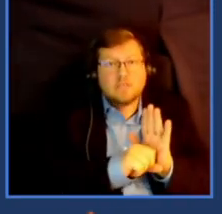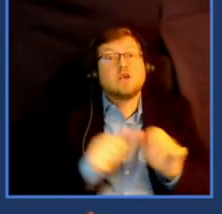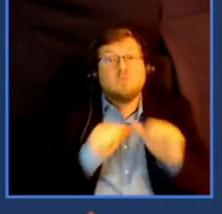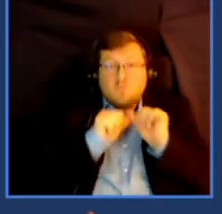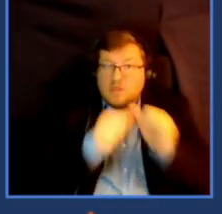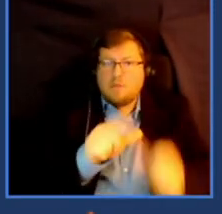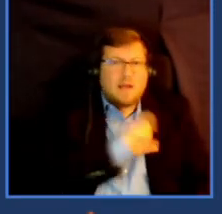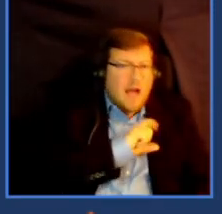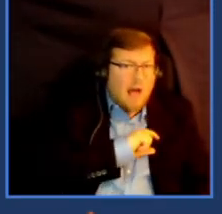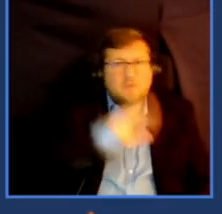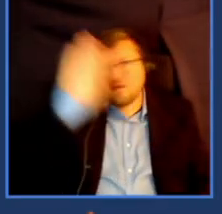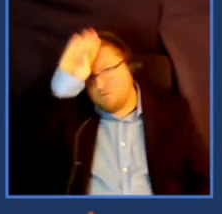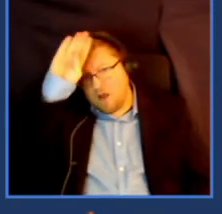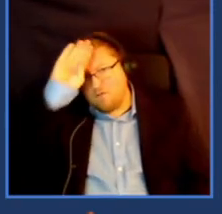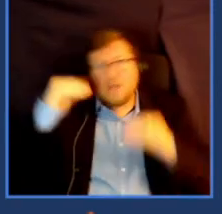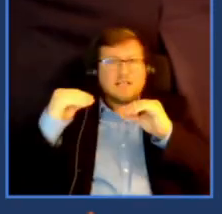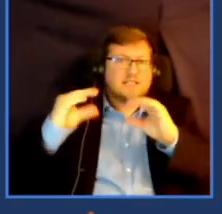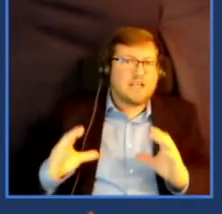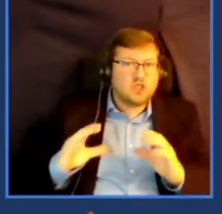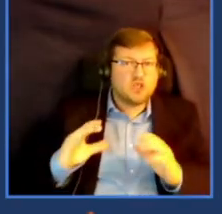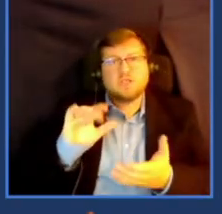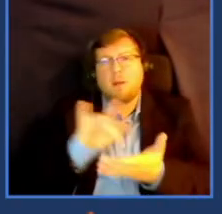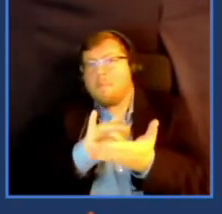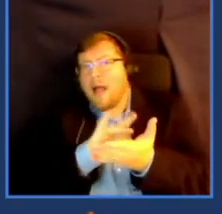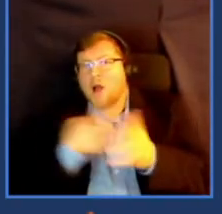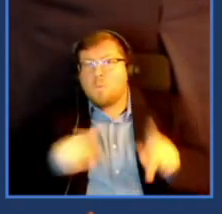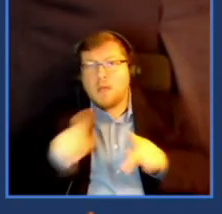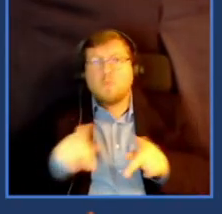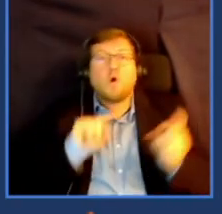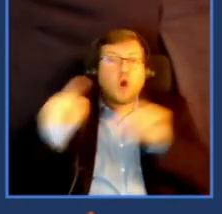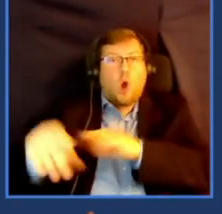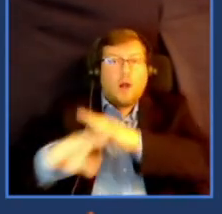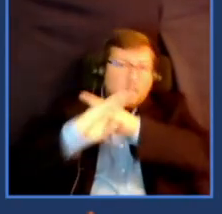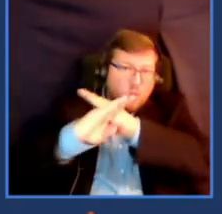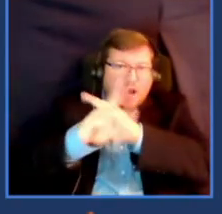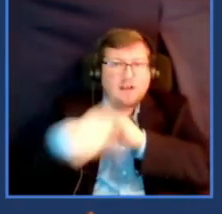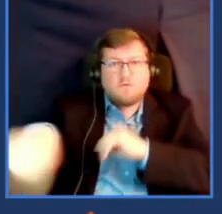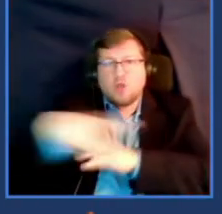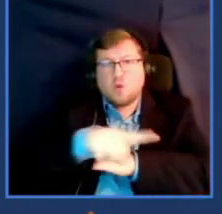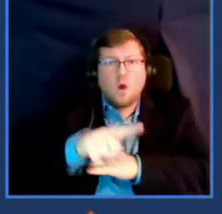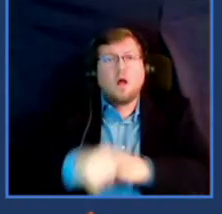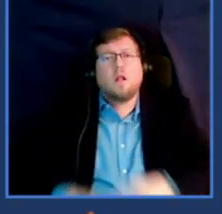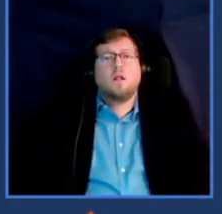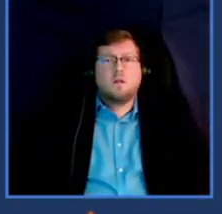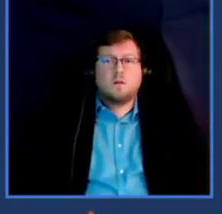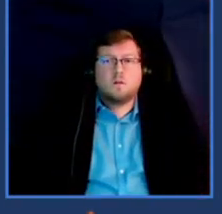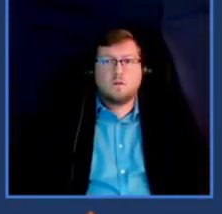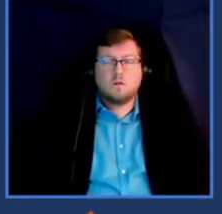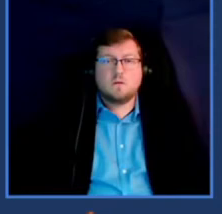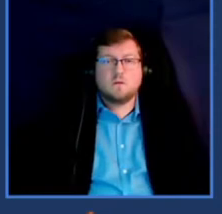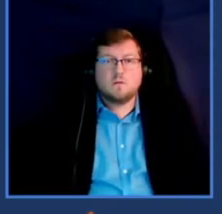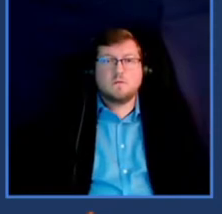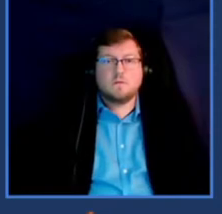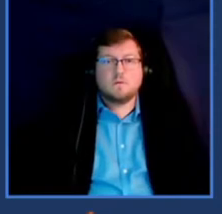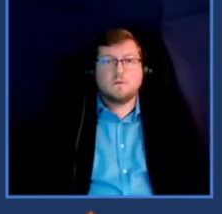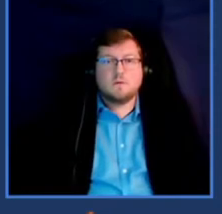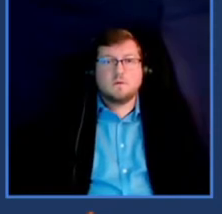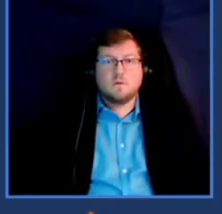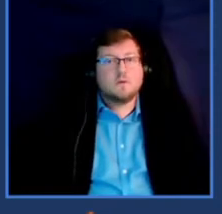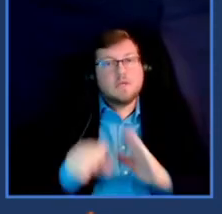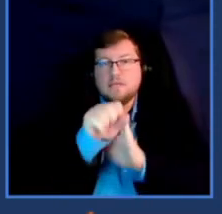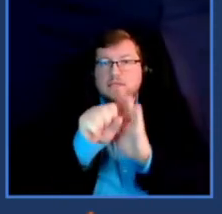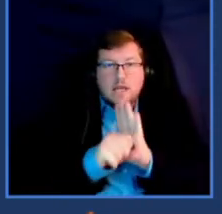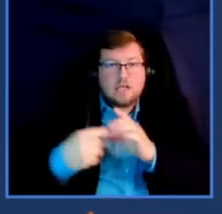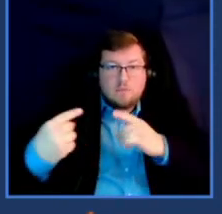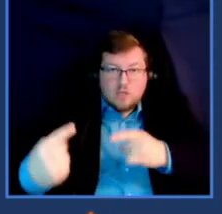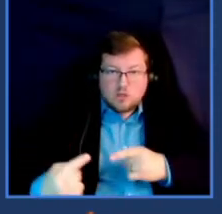teachers, local responders, keep them on the job, protecting you and looking out for your children. Look, states have been struggling through this